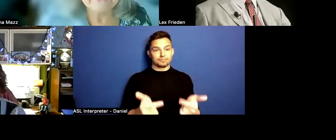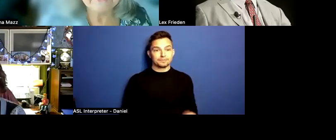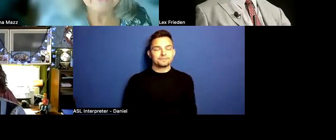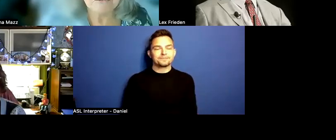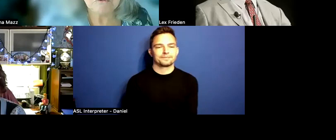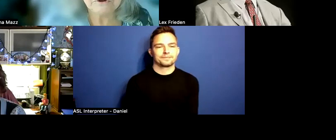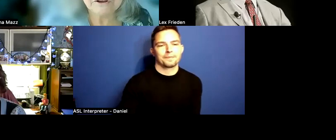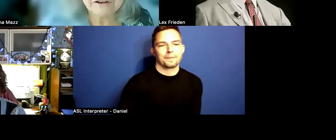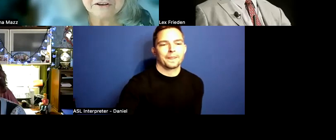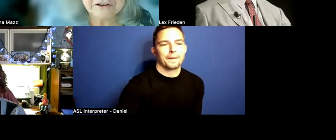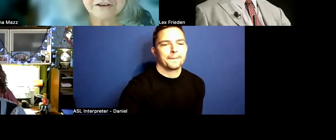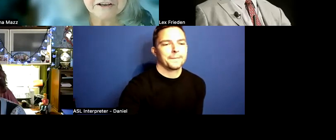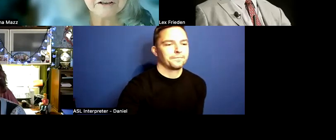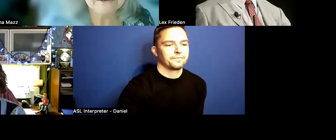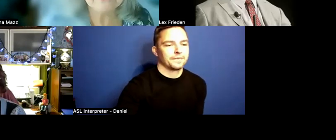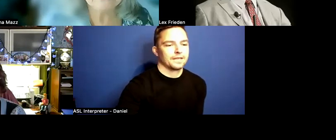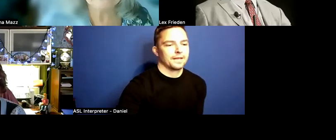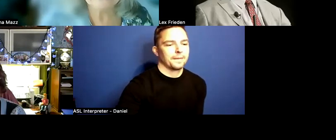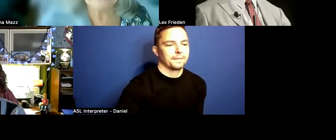and that you know.